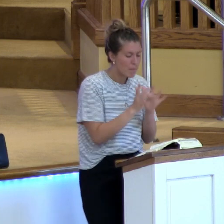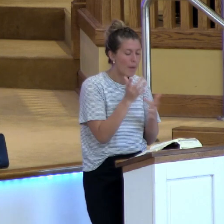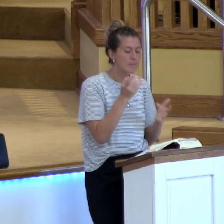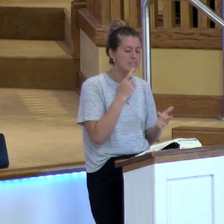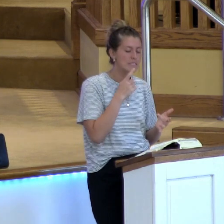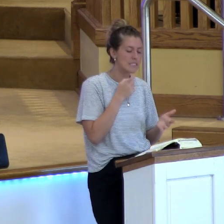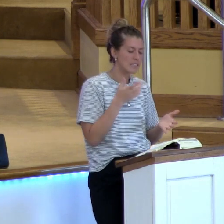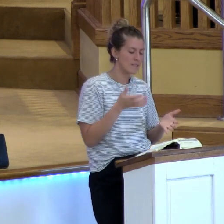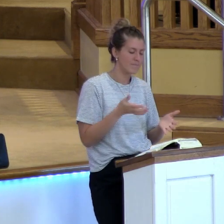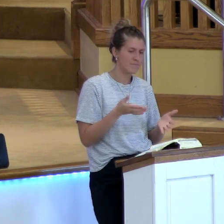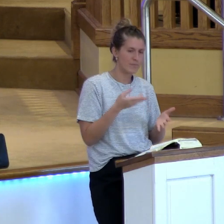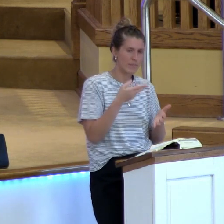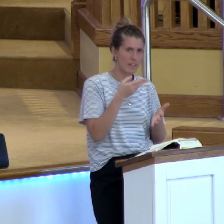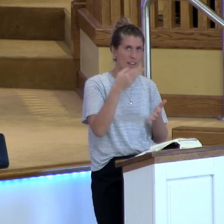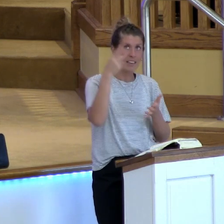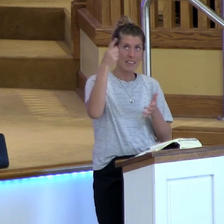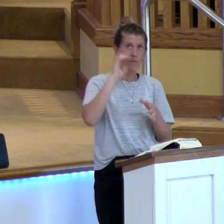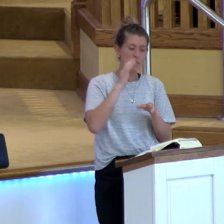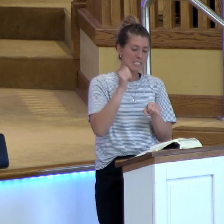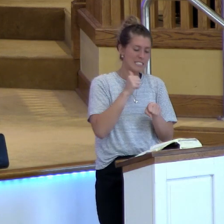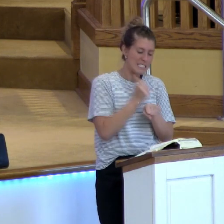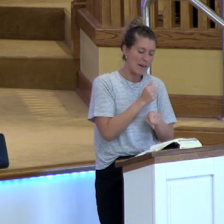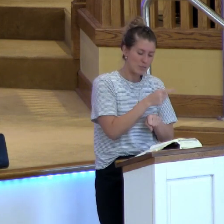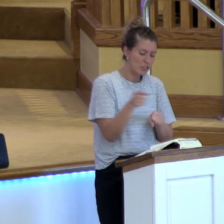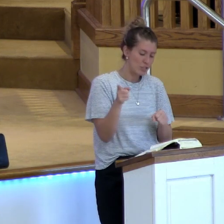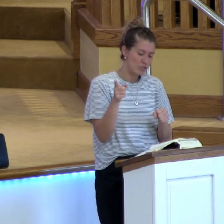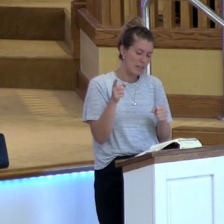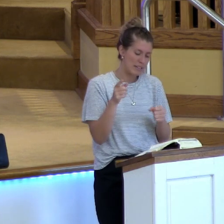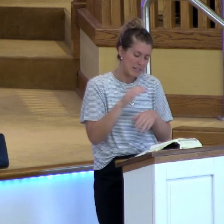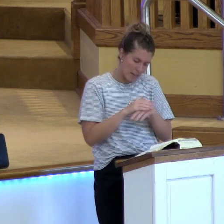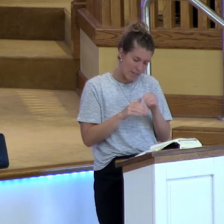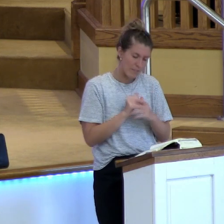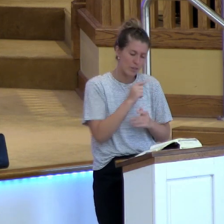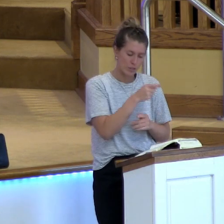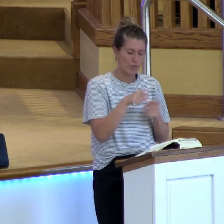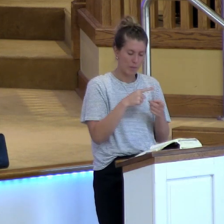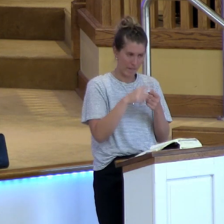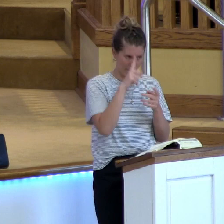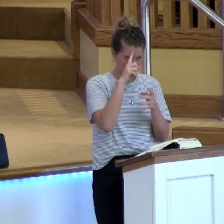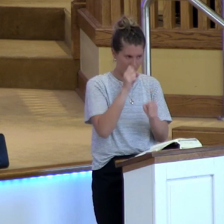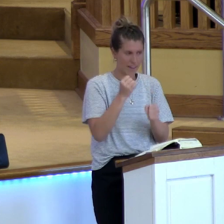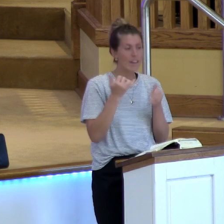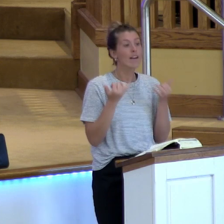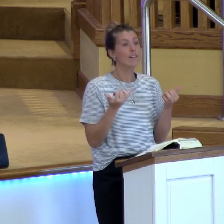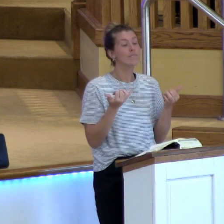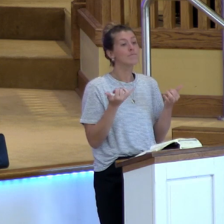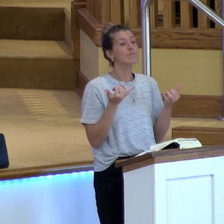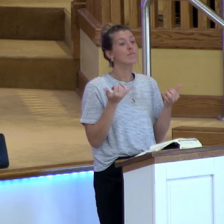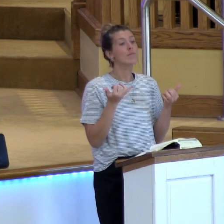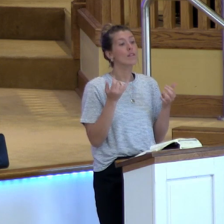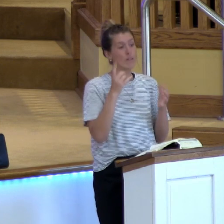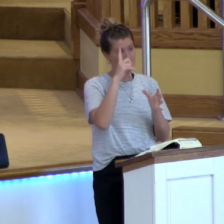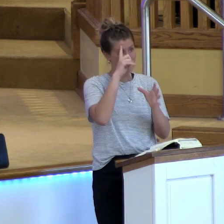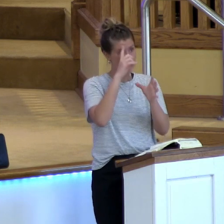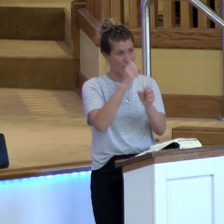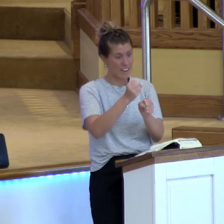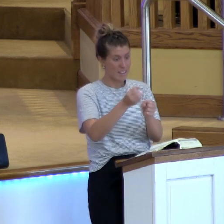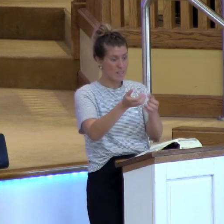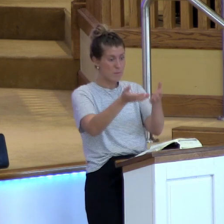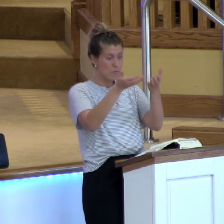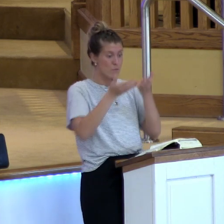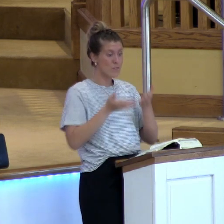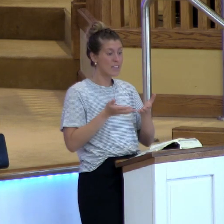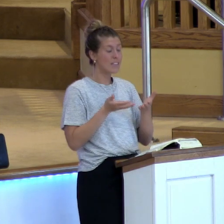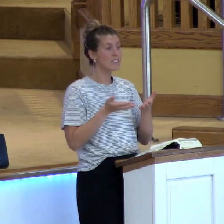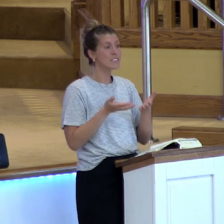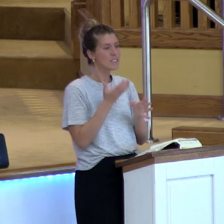that he's going to establish you and to comfort you concerning your faith. Now listen, what faith brings to the table is this. It